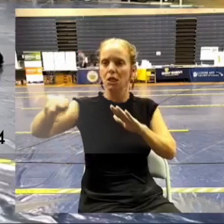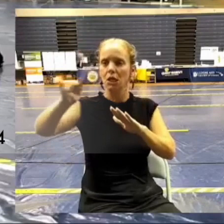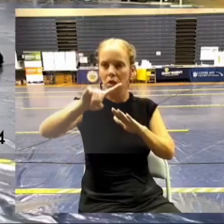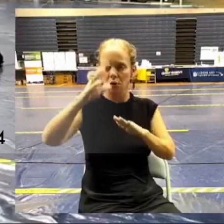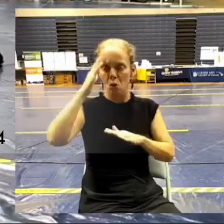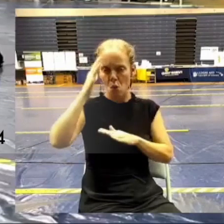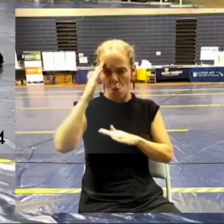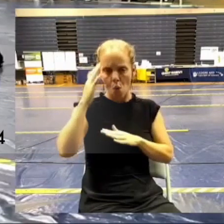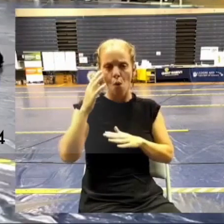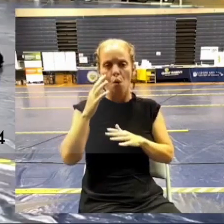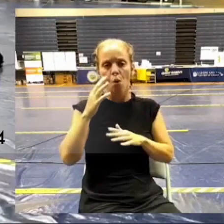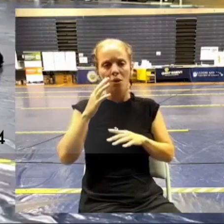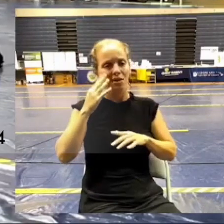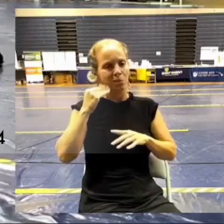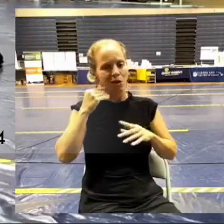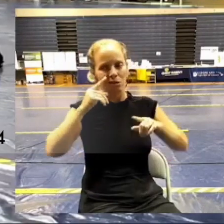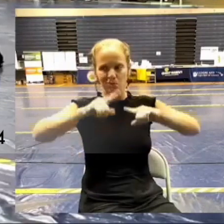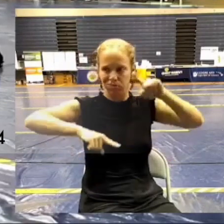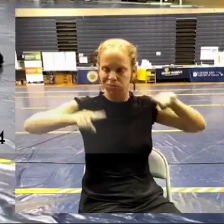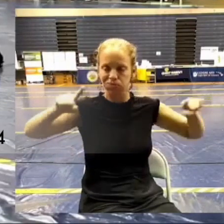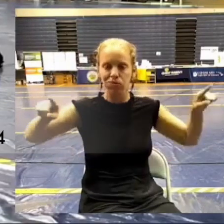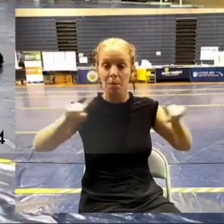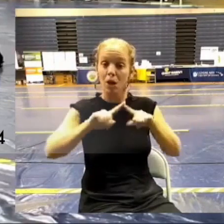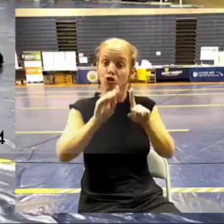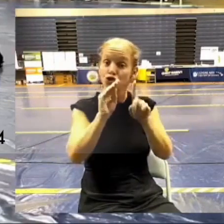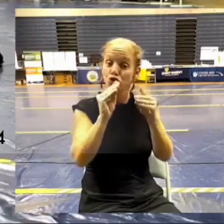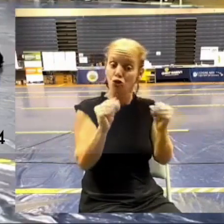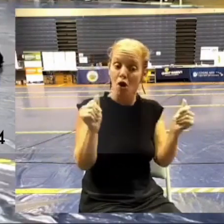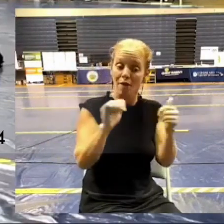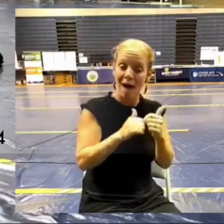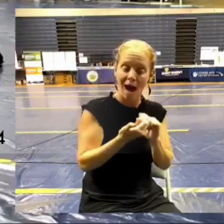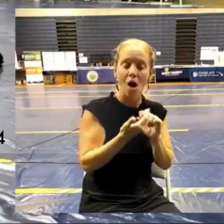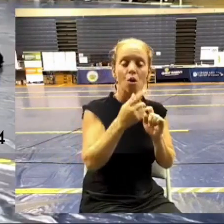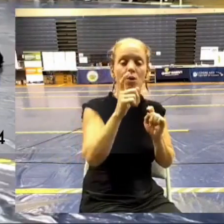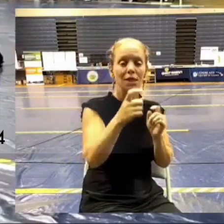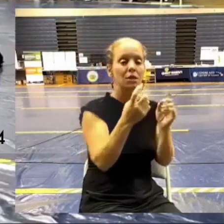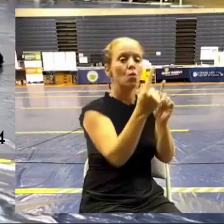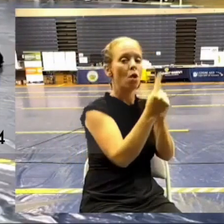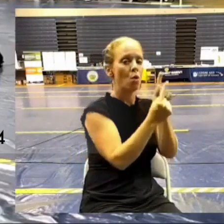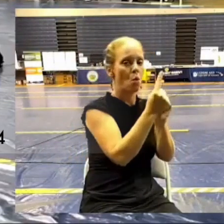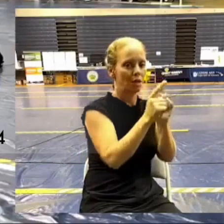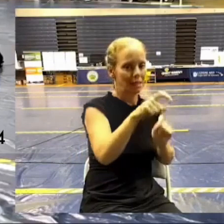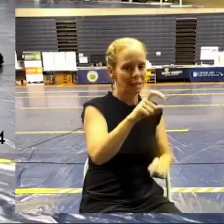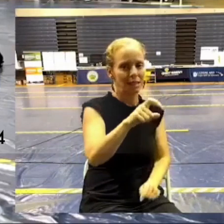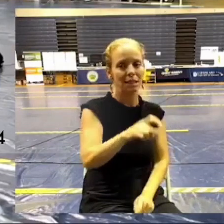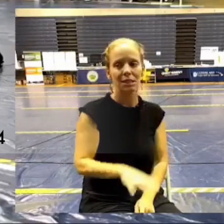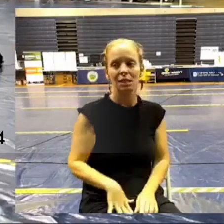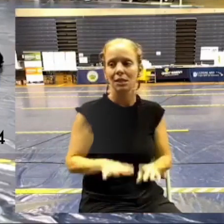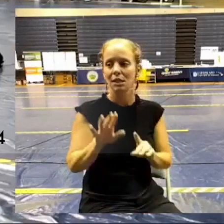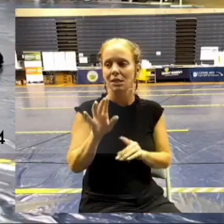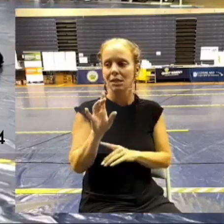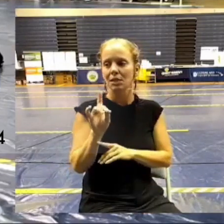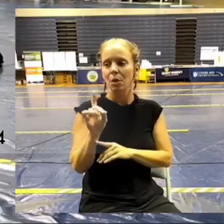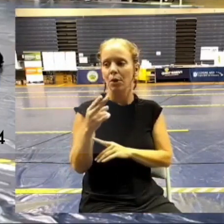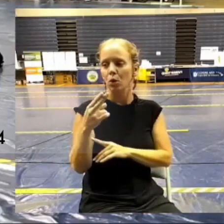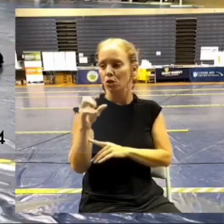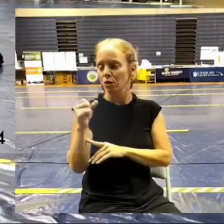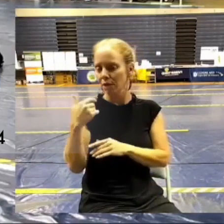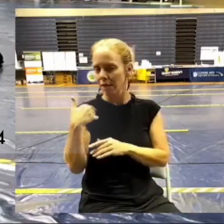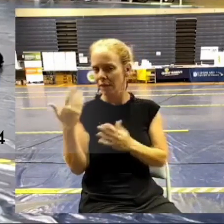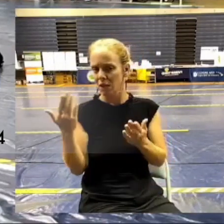it. But the question is, how do we solve it? And you solve it by talking to us one-on-one, and then we'll get something. We got Department of Human Services here,